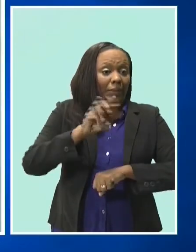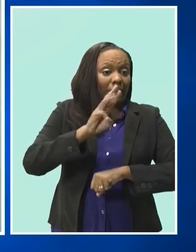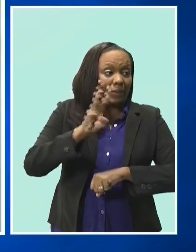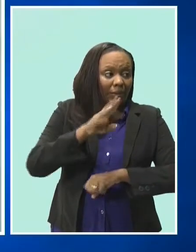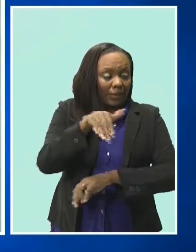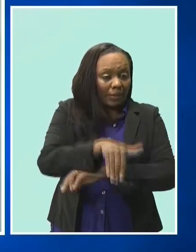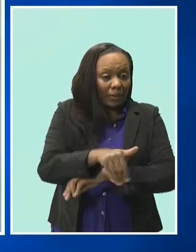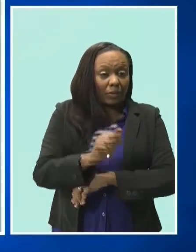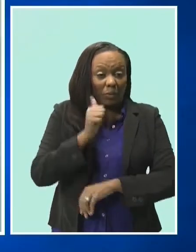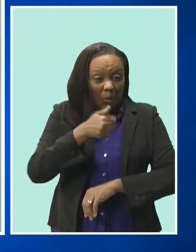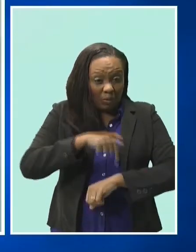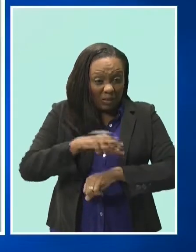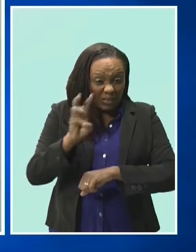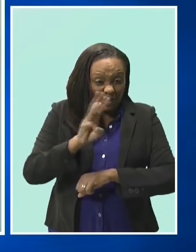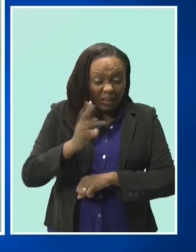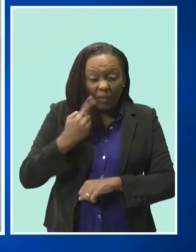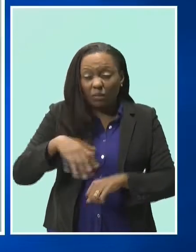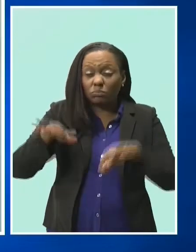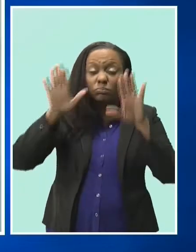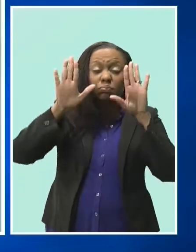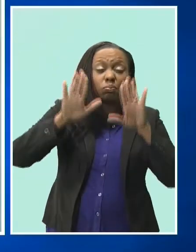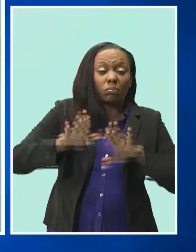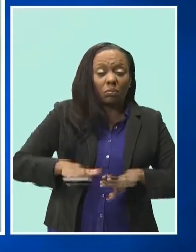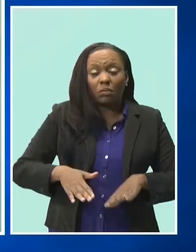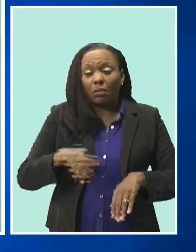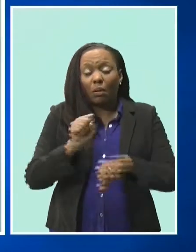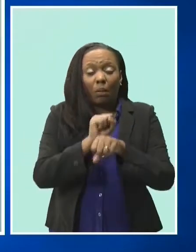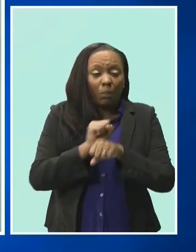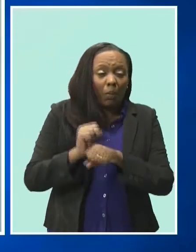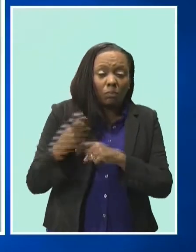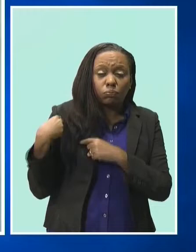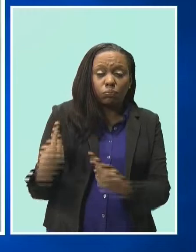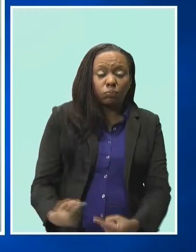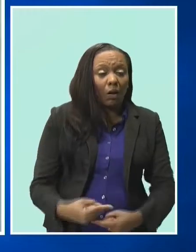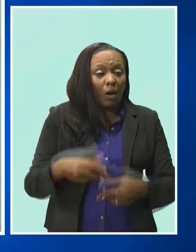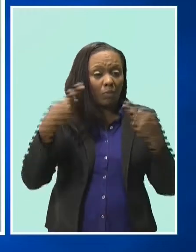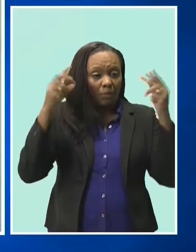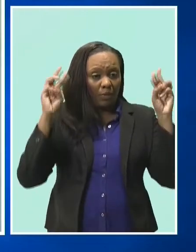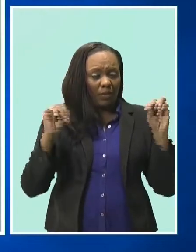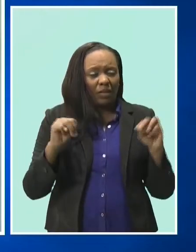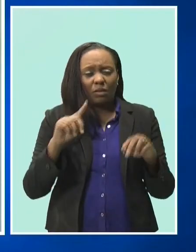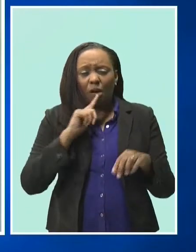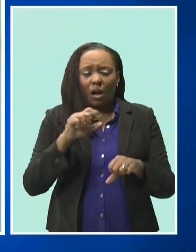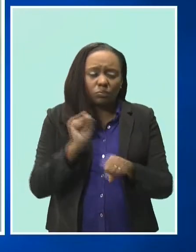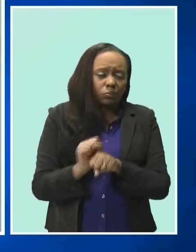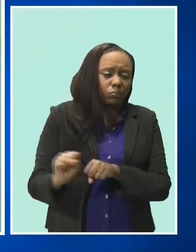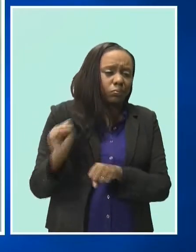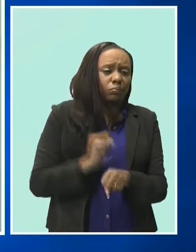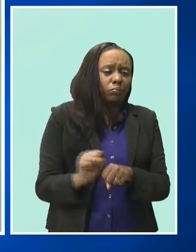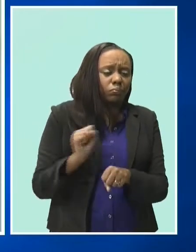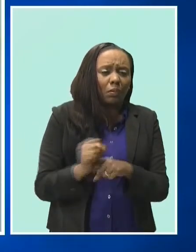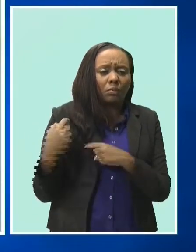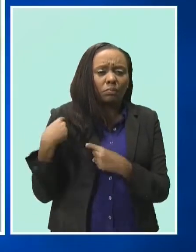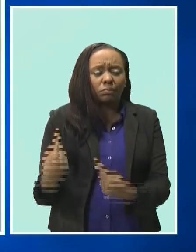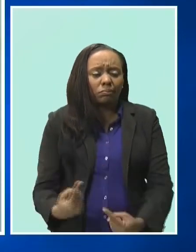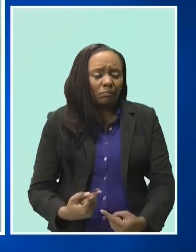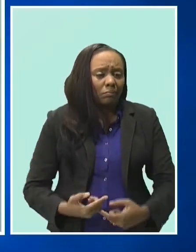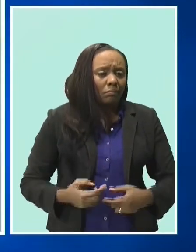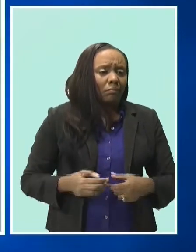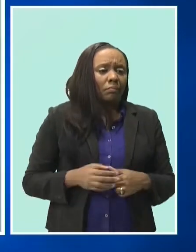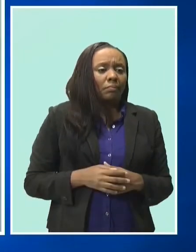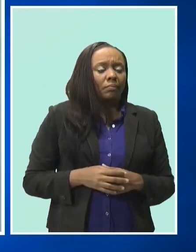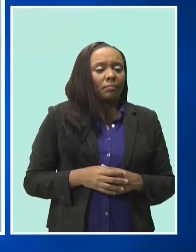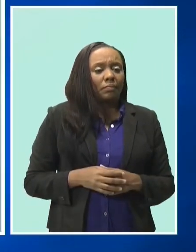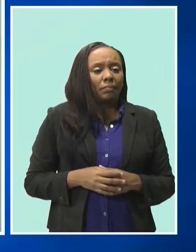support for her outstanding and extraordinary work that she has been doing and all her efforts that she has put in